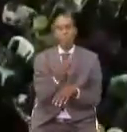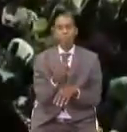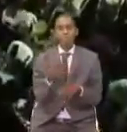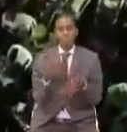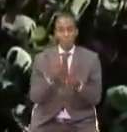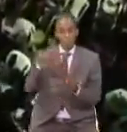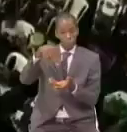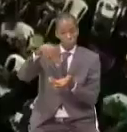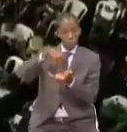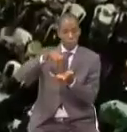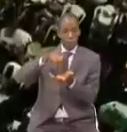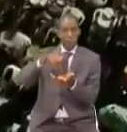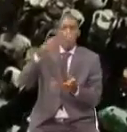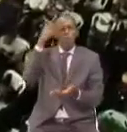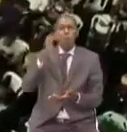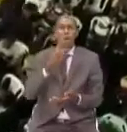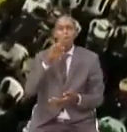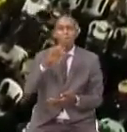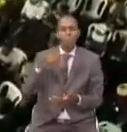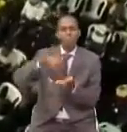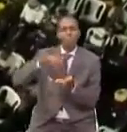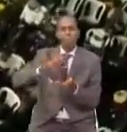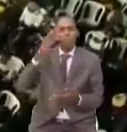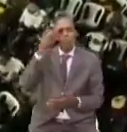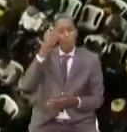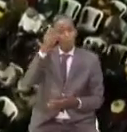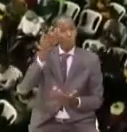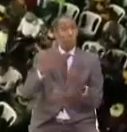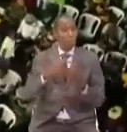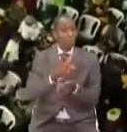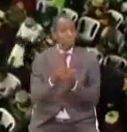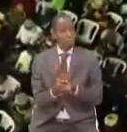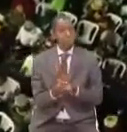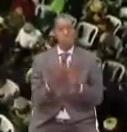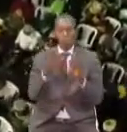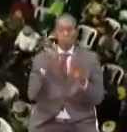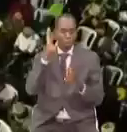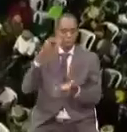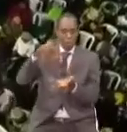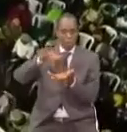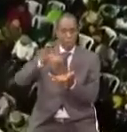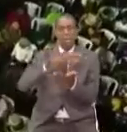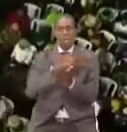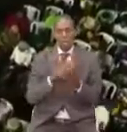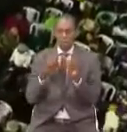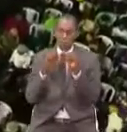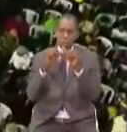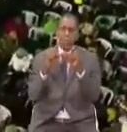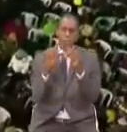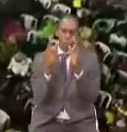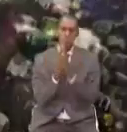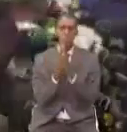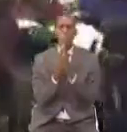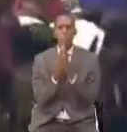you're standing and while you're raising up your hand, oh Lord, I come. Remember, going to church alone, that does